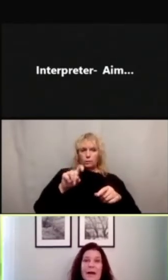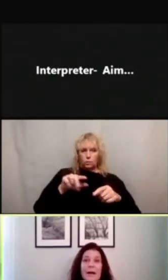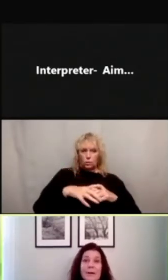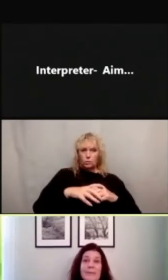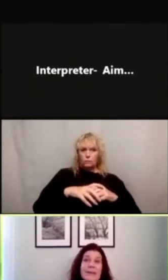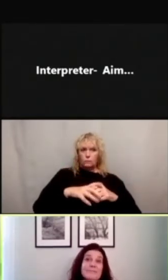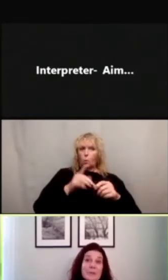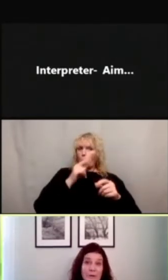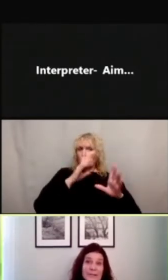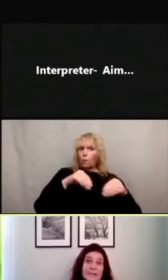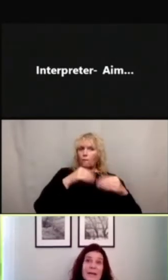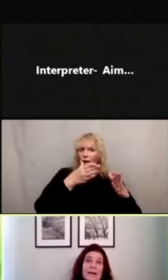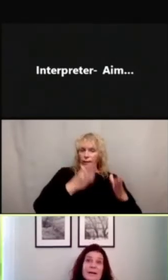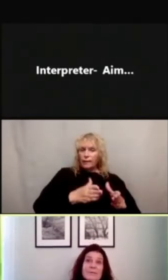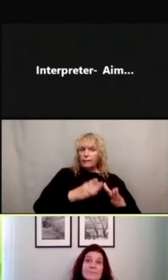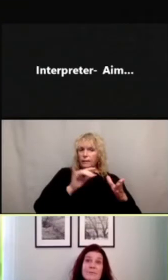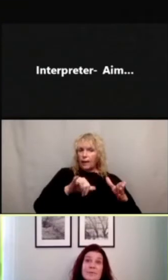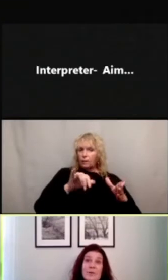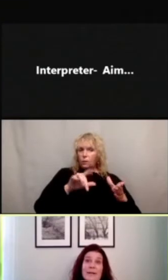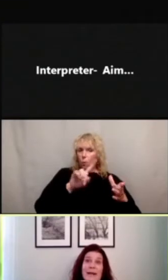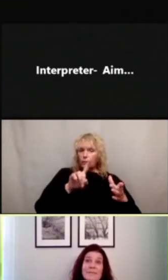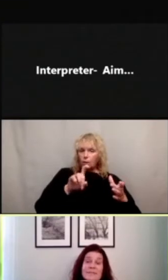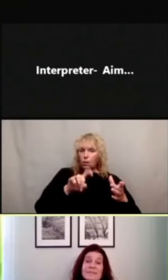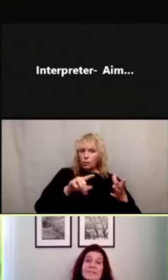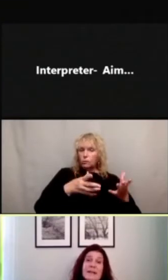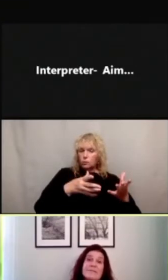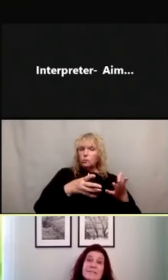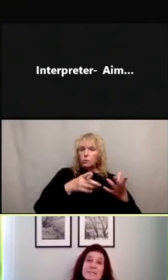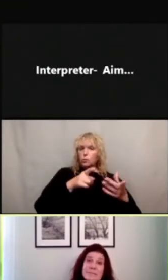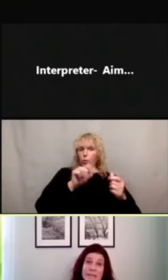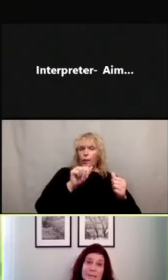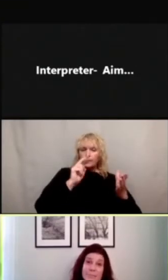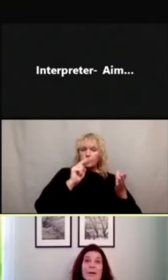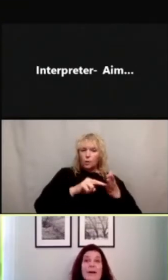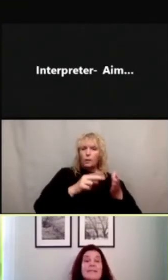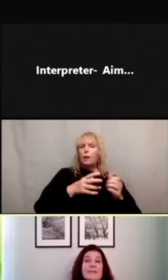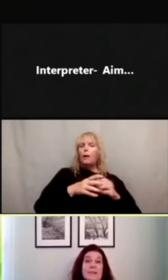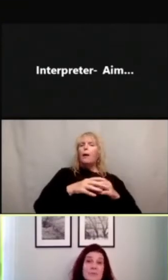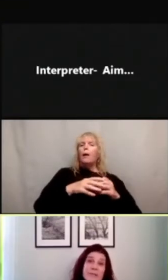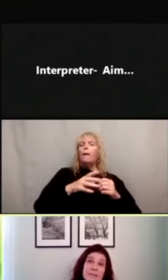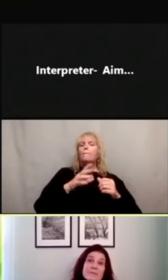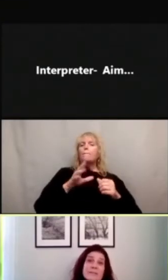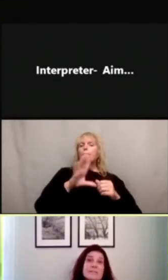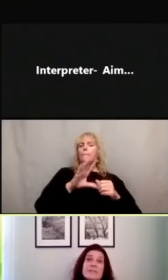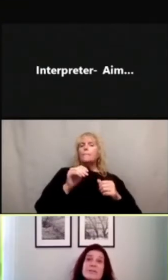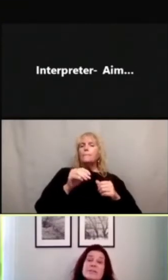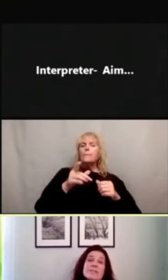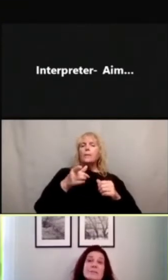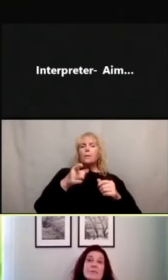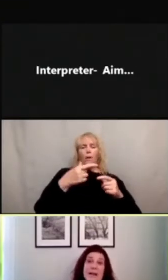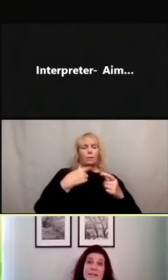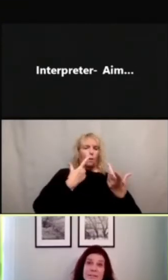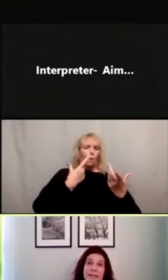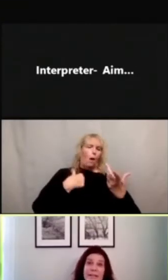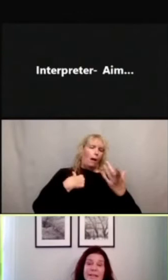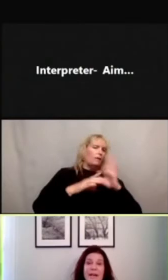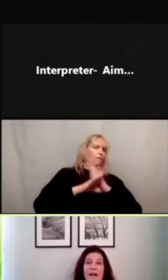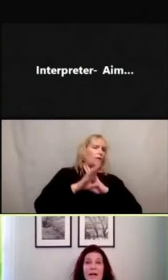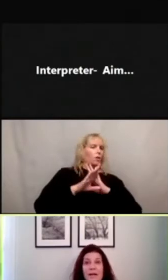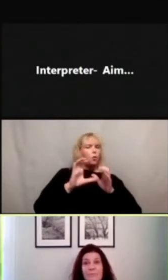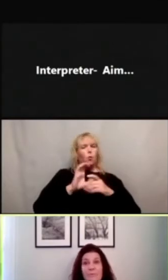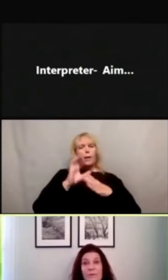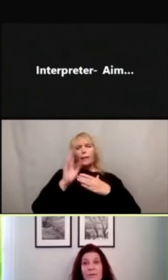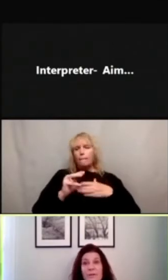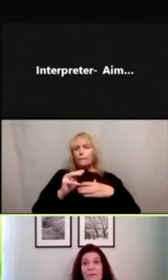them? In Florida, you know, we have this kind of system set up where I develop curriculums and materials and provide